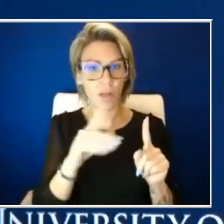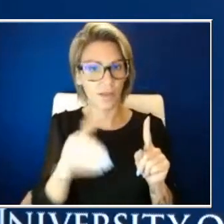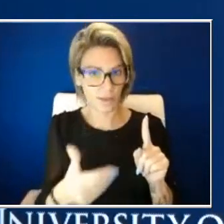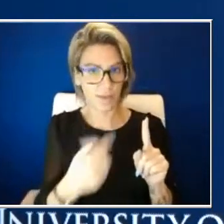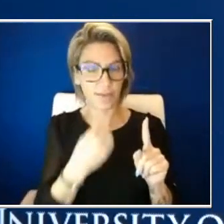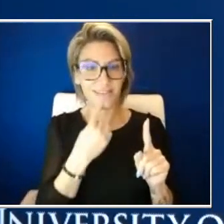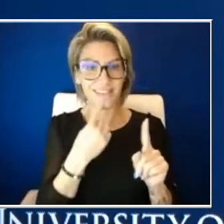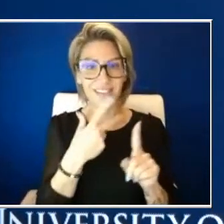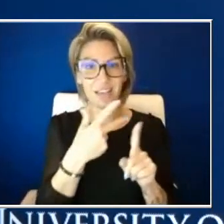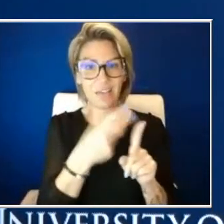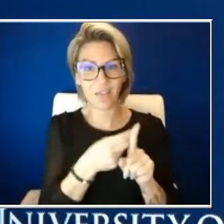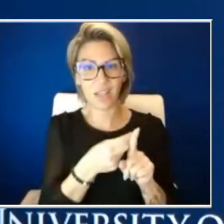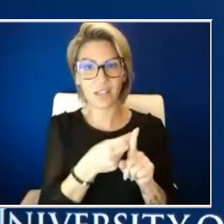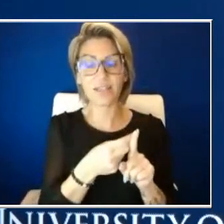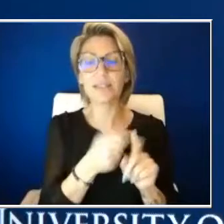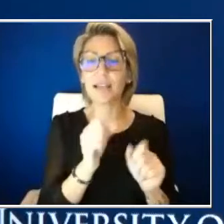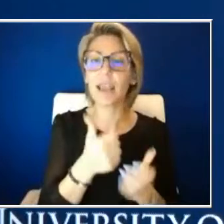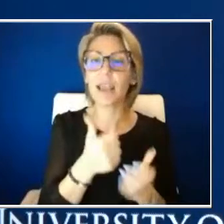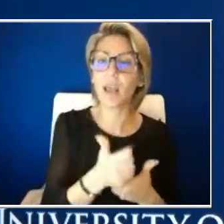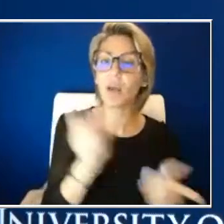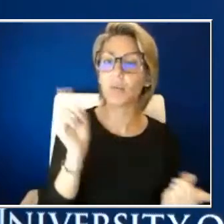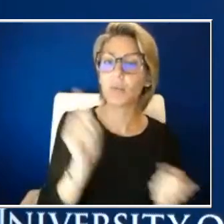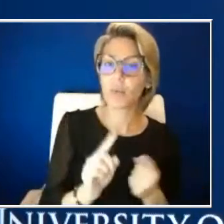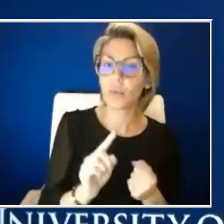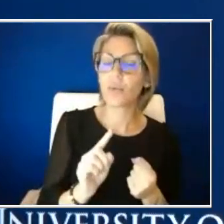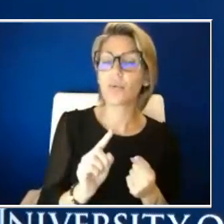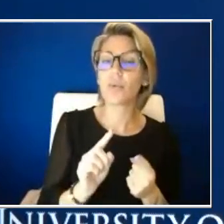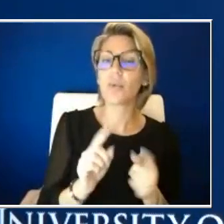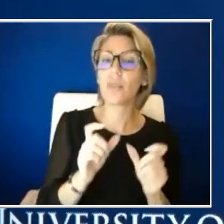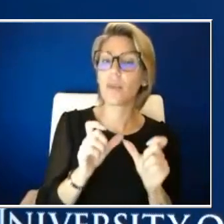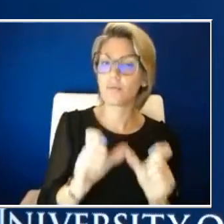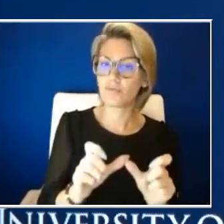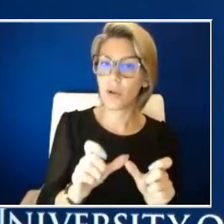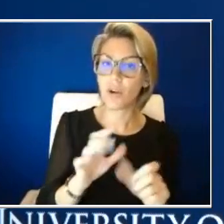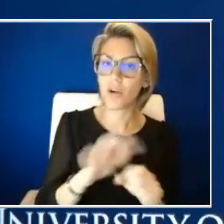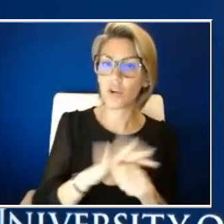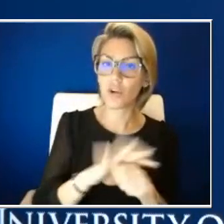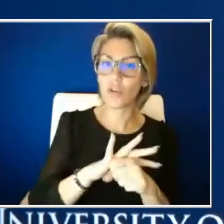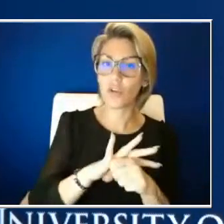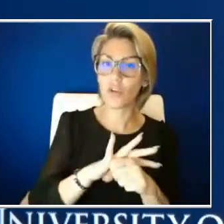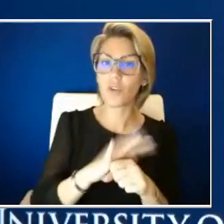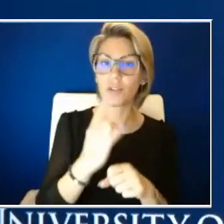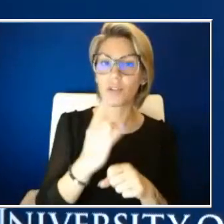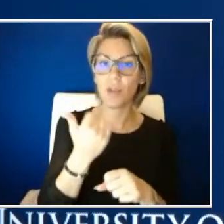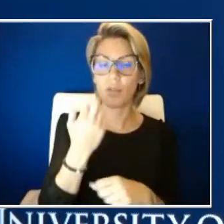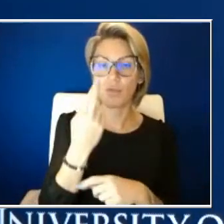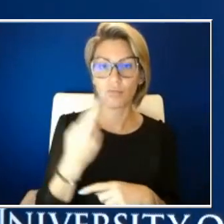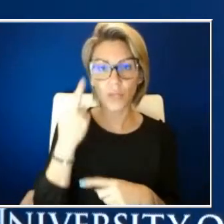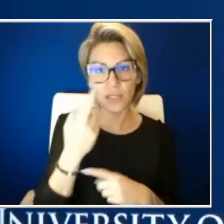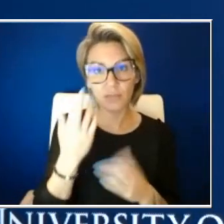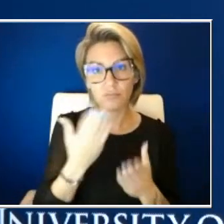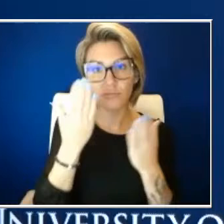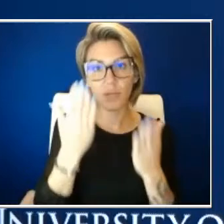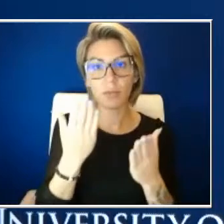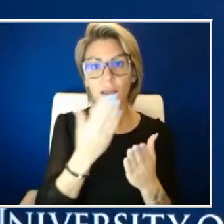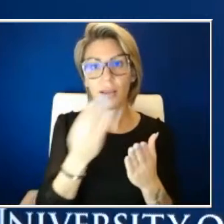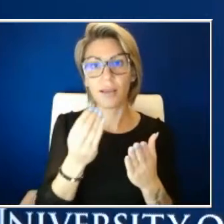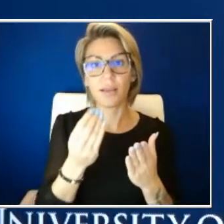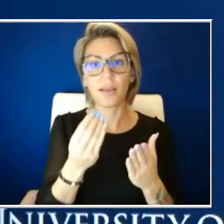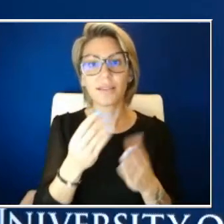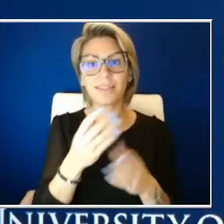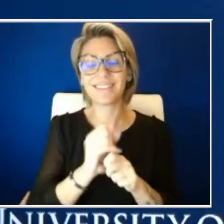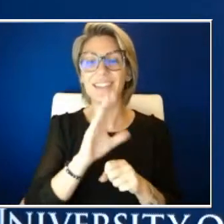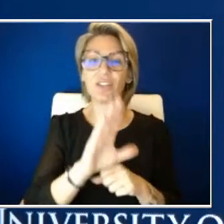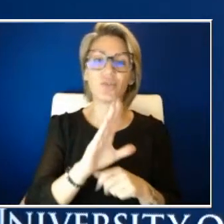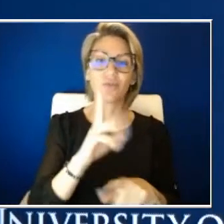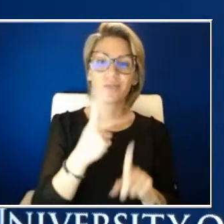vaccines can help reduce long COVID, so that is one other reason to recommend and to get your loved ones to get the vaccine,